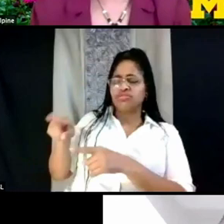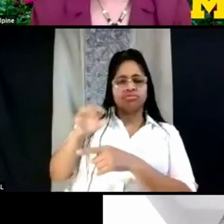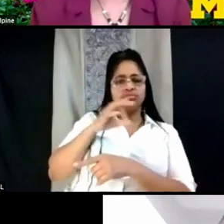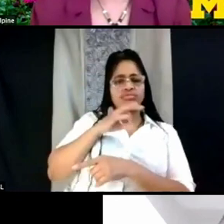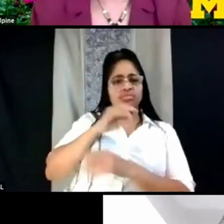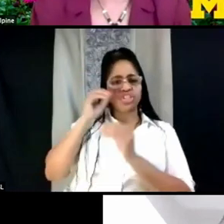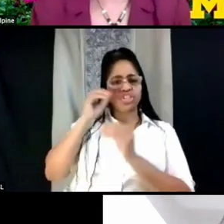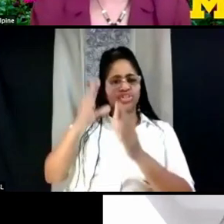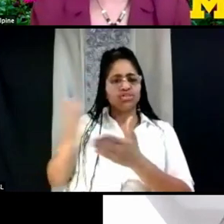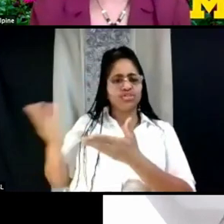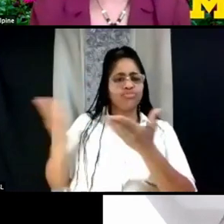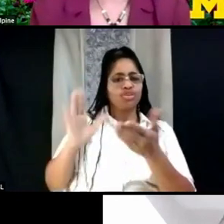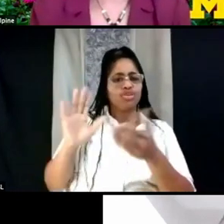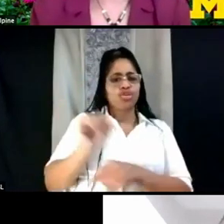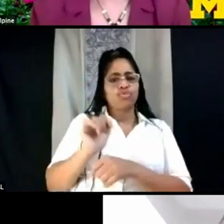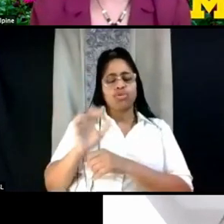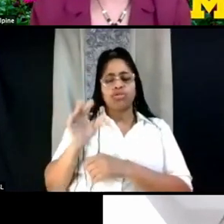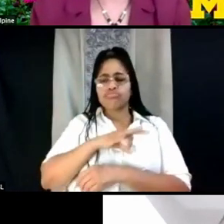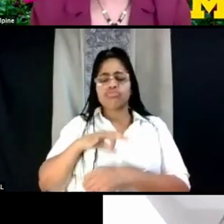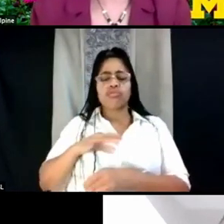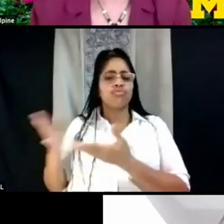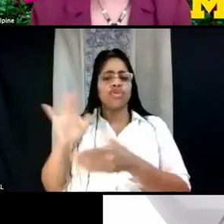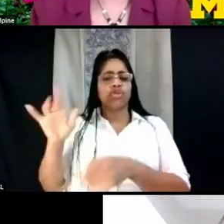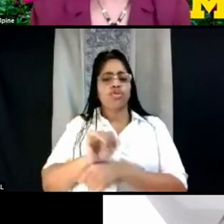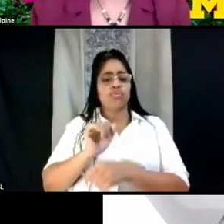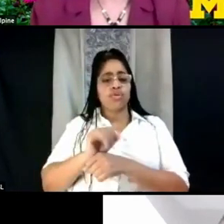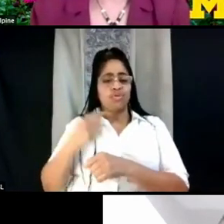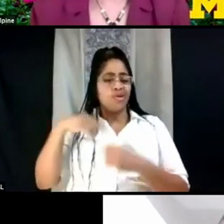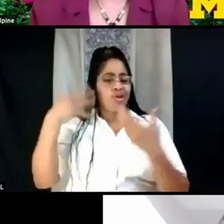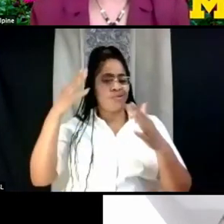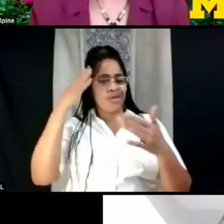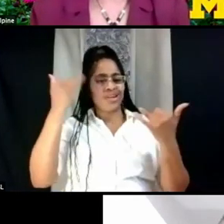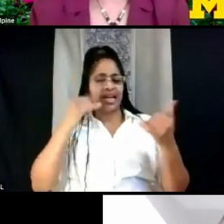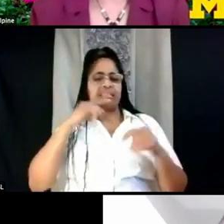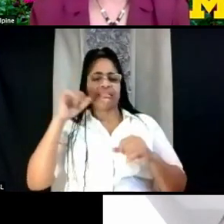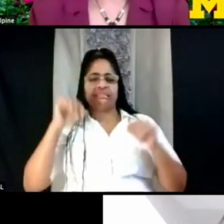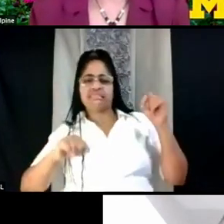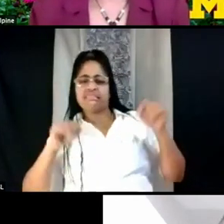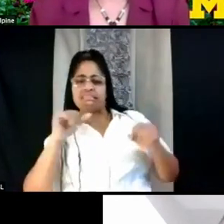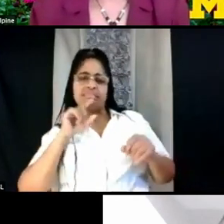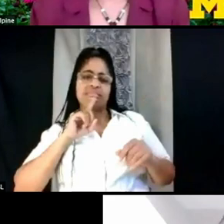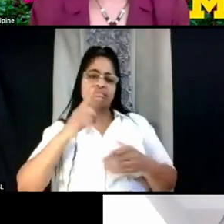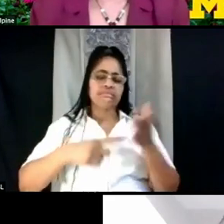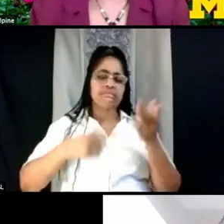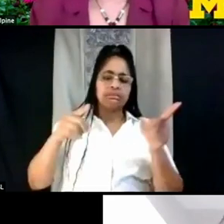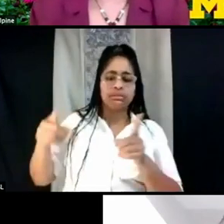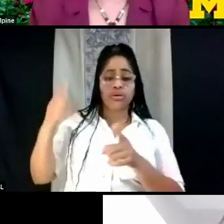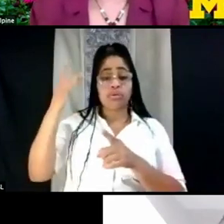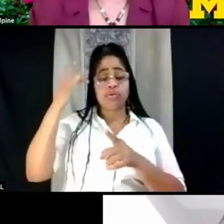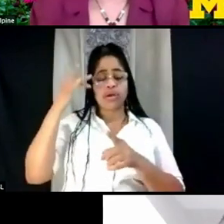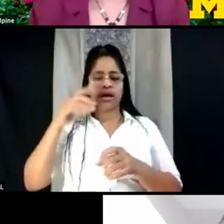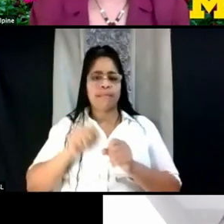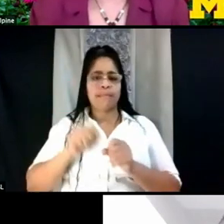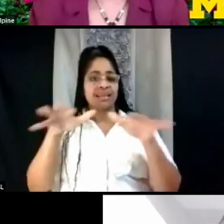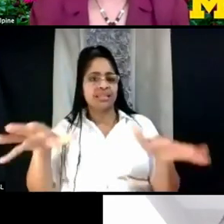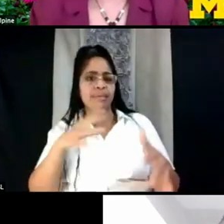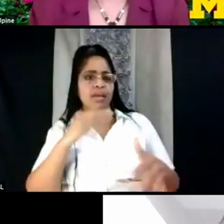So as we all know, there's quite a bit of uncertainty at the moment as a result of the pandemic and all of the